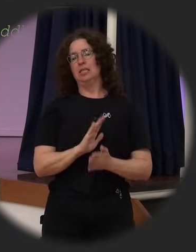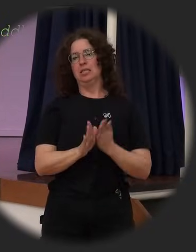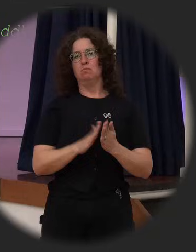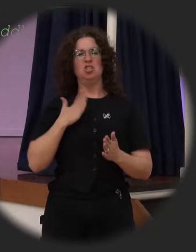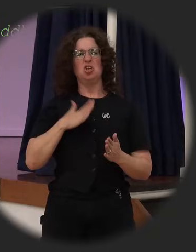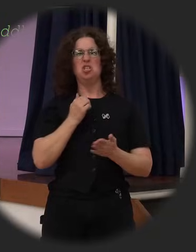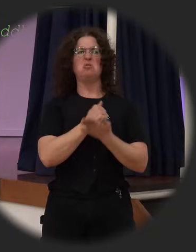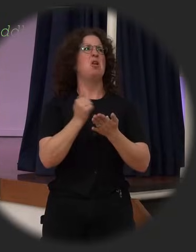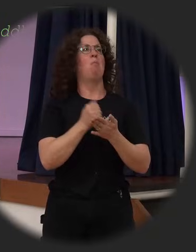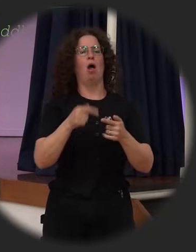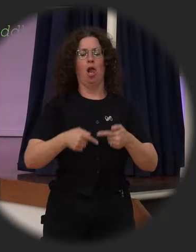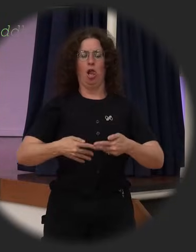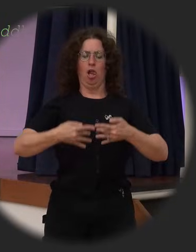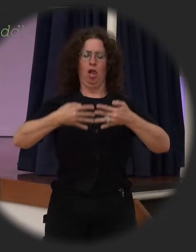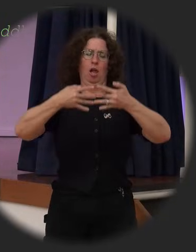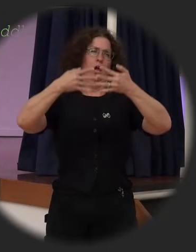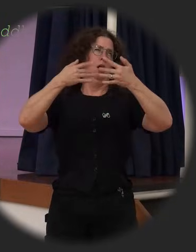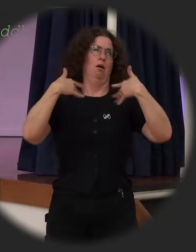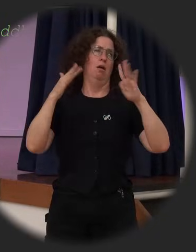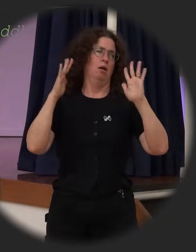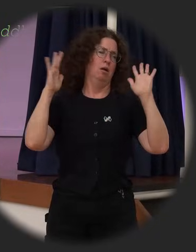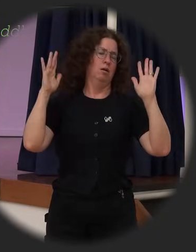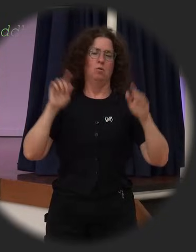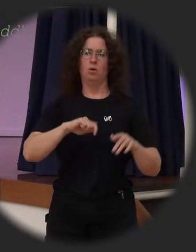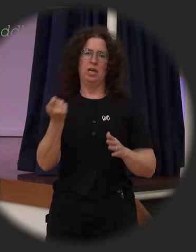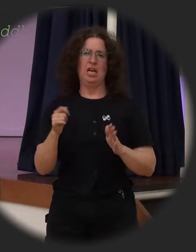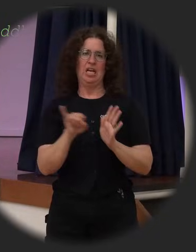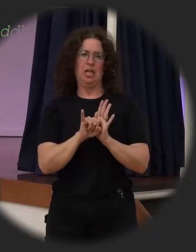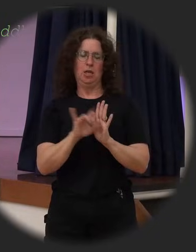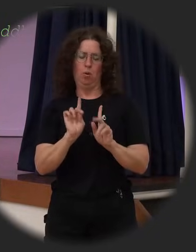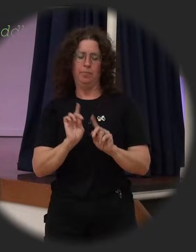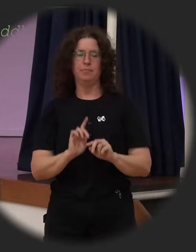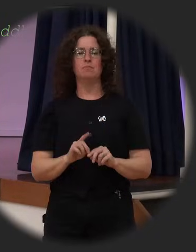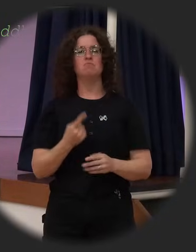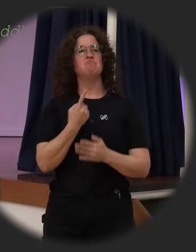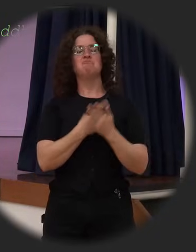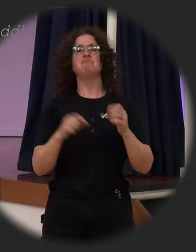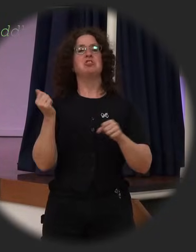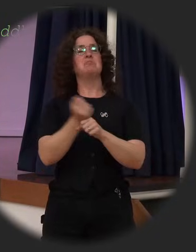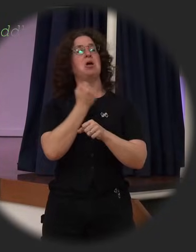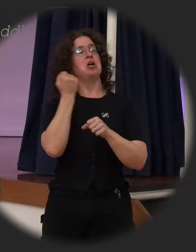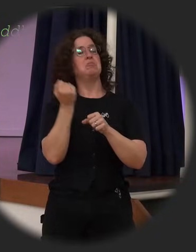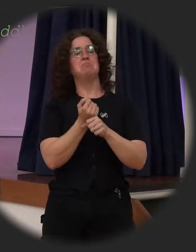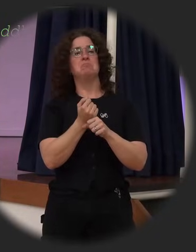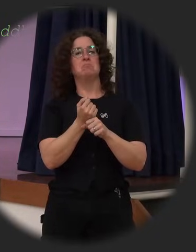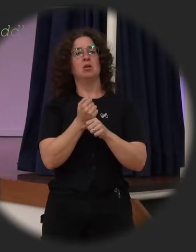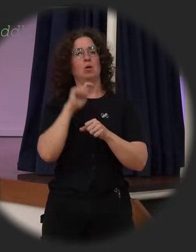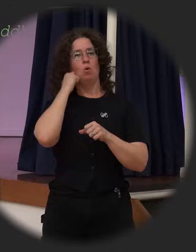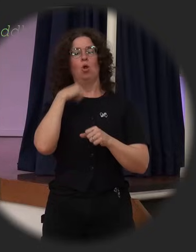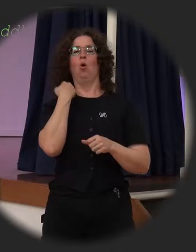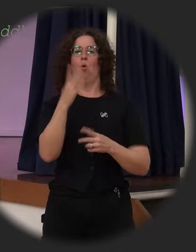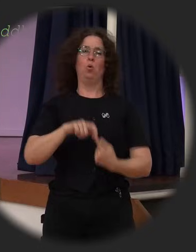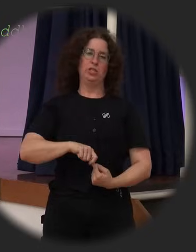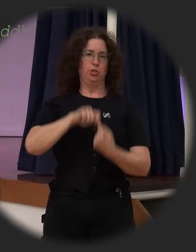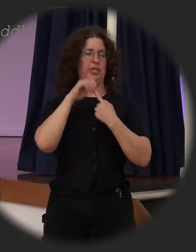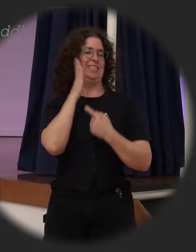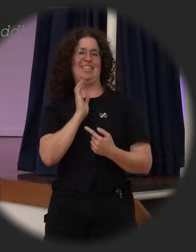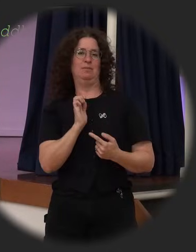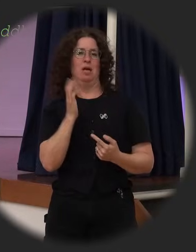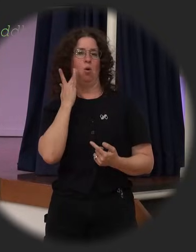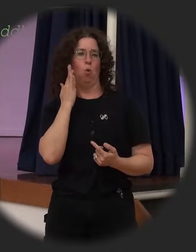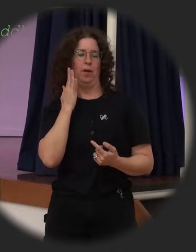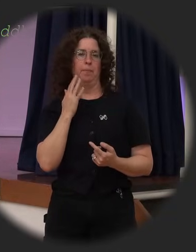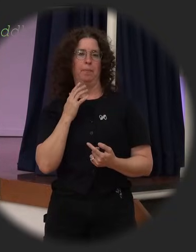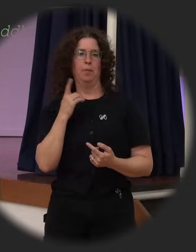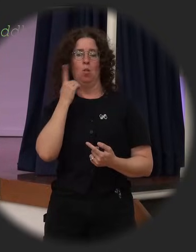what number you're up to or what the next identifier should be. You can just make one and you're guaranteed it will always be unique no matter when you make it.